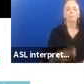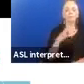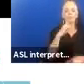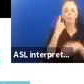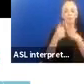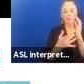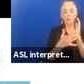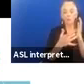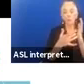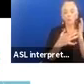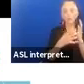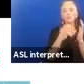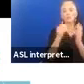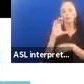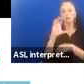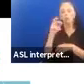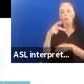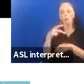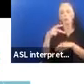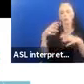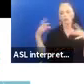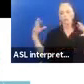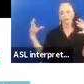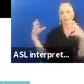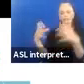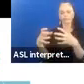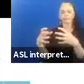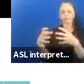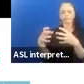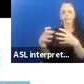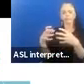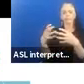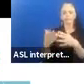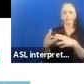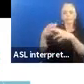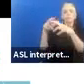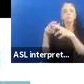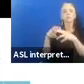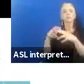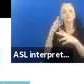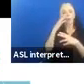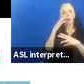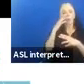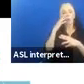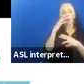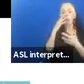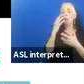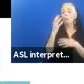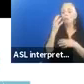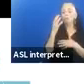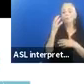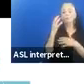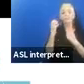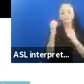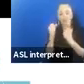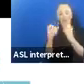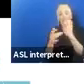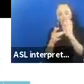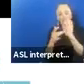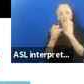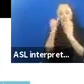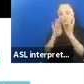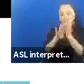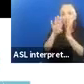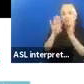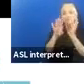Concentration. We note that any sufficiently high leverage technology developed and deployed in